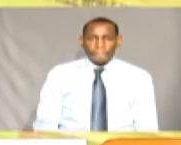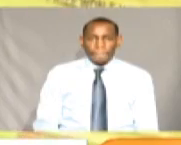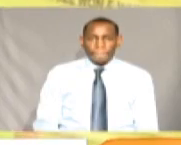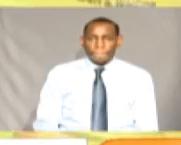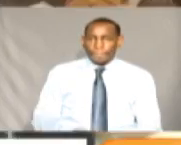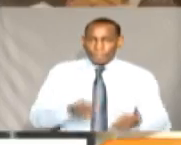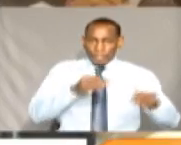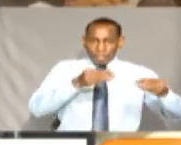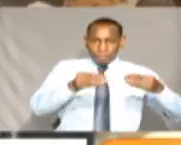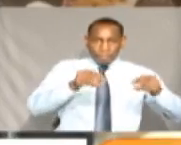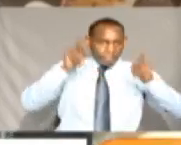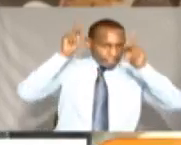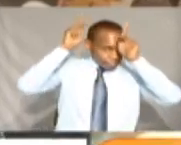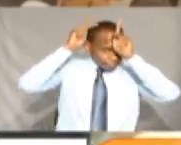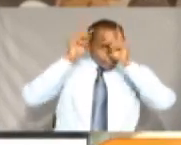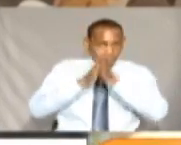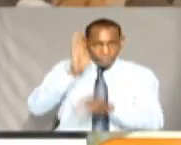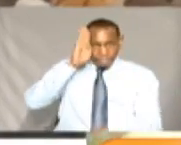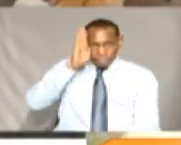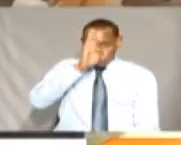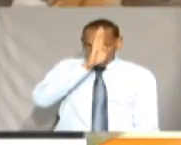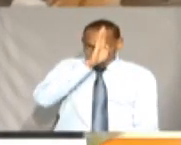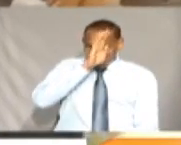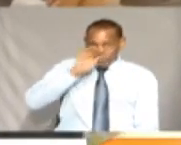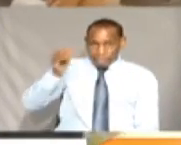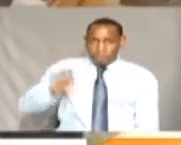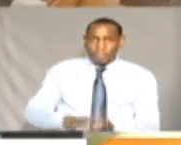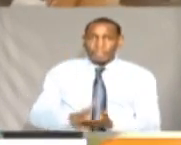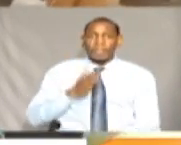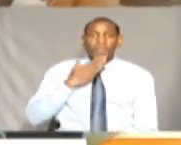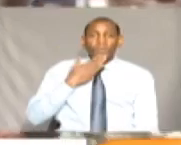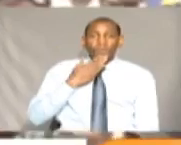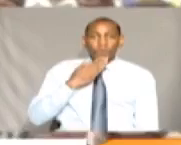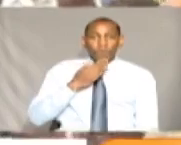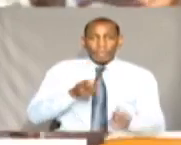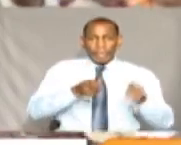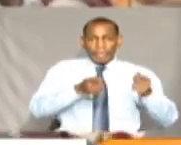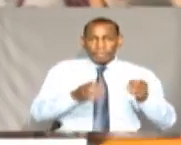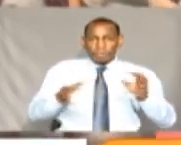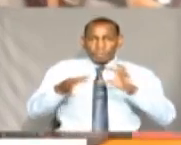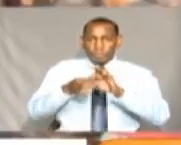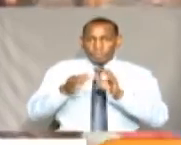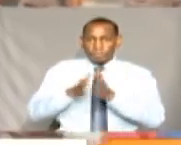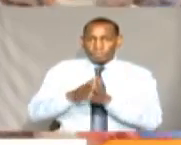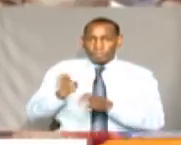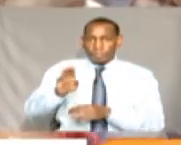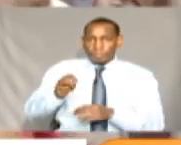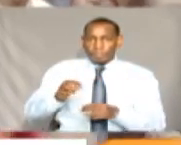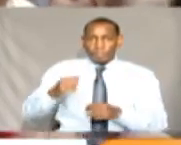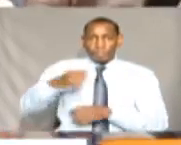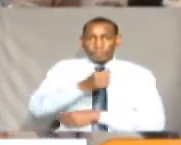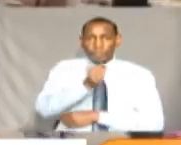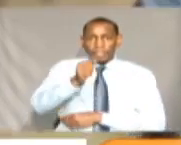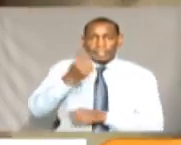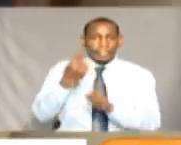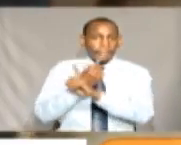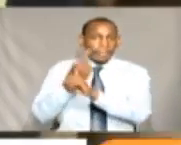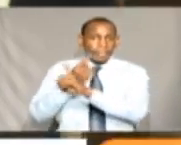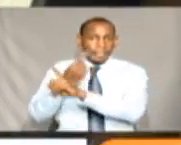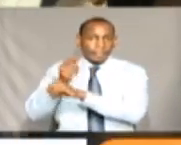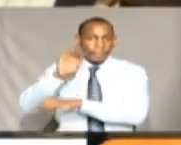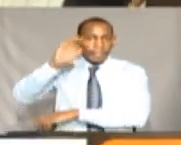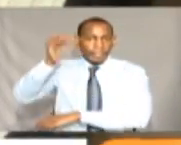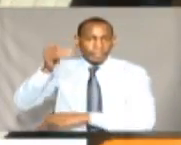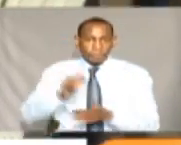In Busia, Kakamega and Bungoma counties, Mulembe FM partnered with Sulwe FM in crisscrossing the towns of Nambale, Koyonzo,